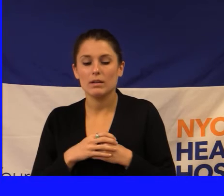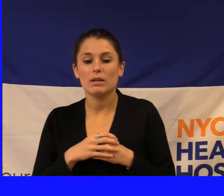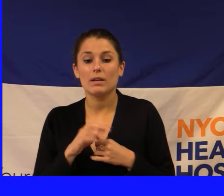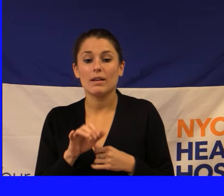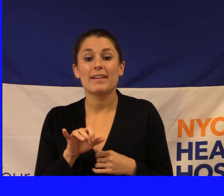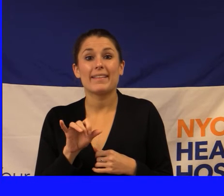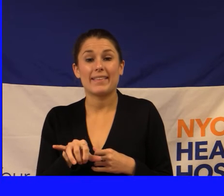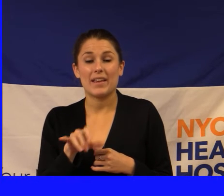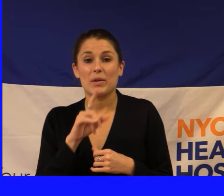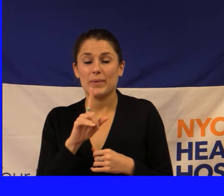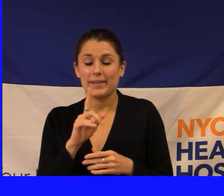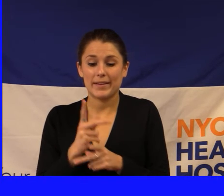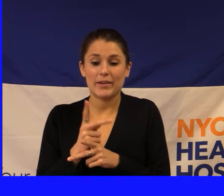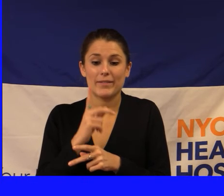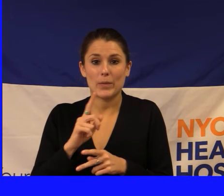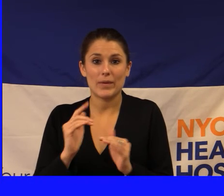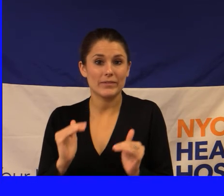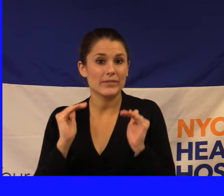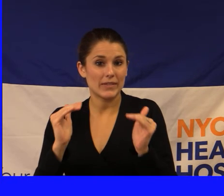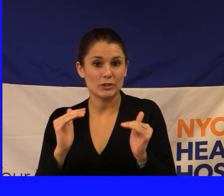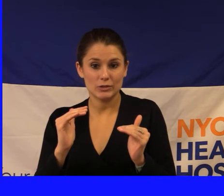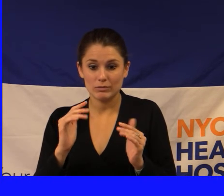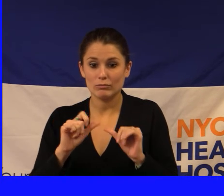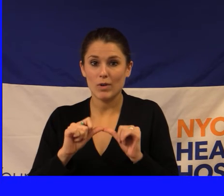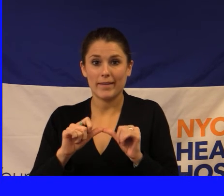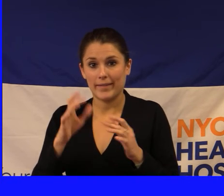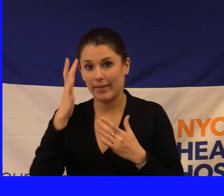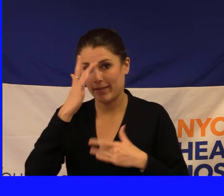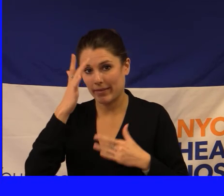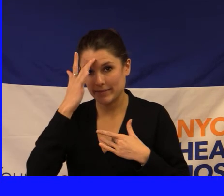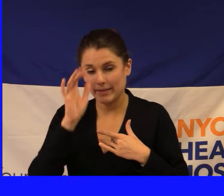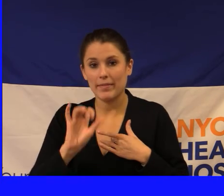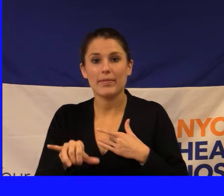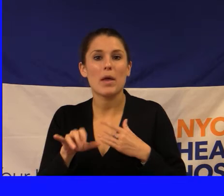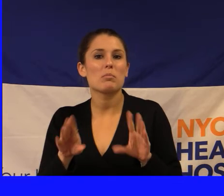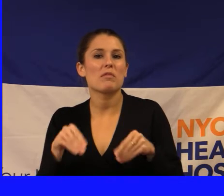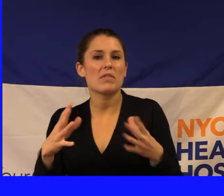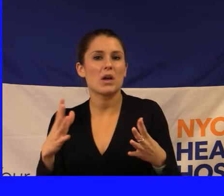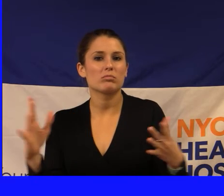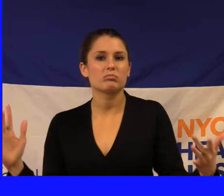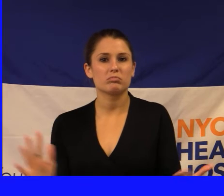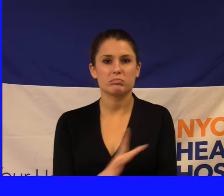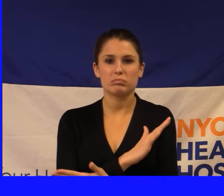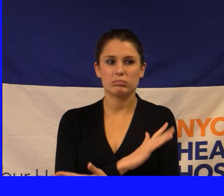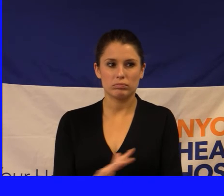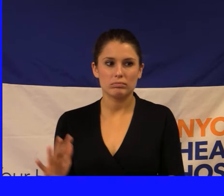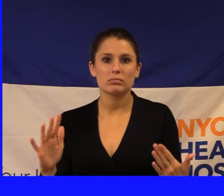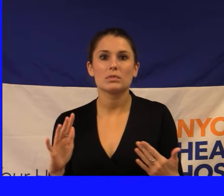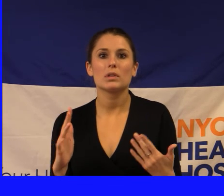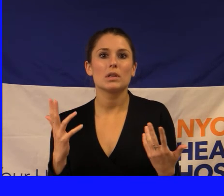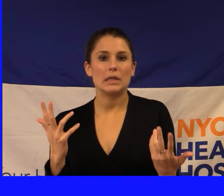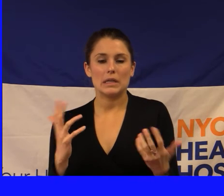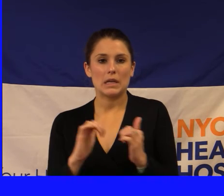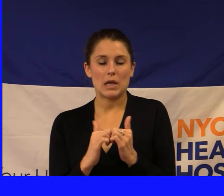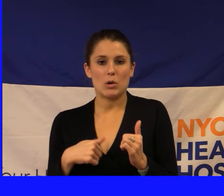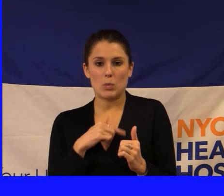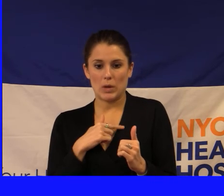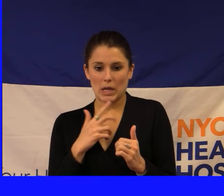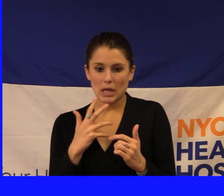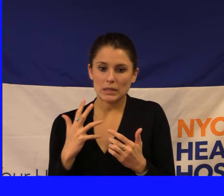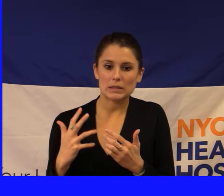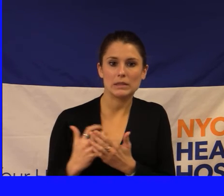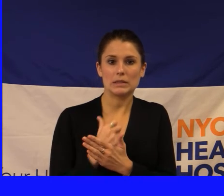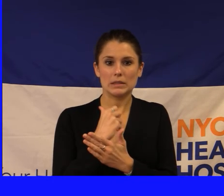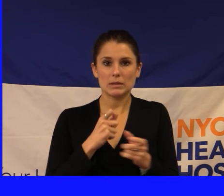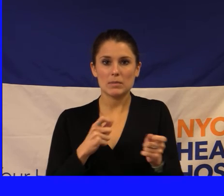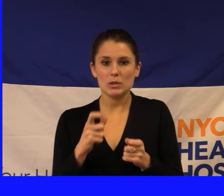for advanced chronic illnesses is really provided across the spectrum. How do we optimize the management so that it's